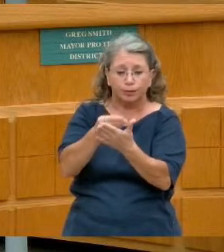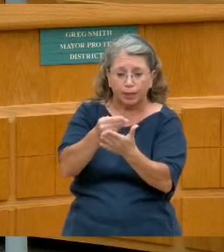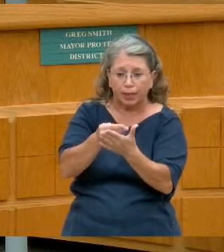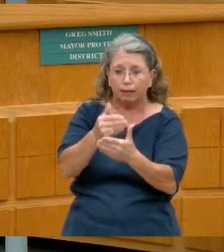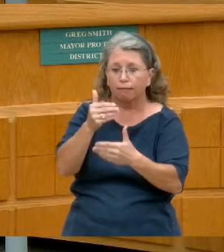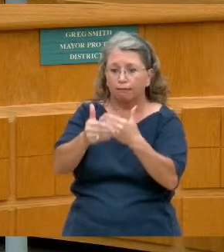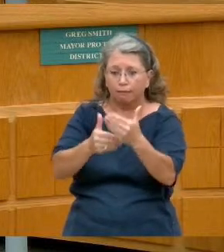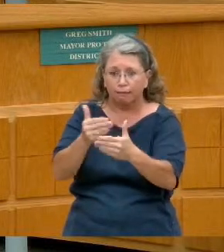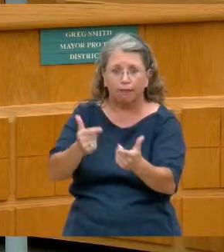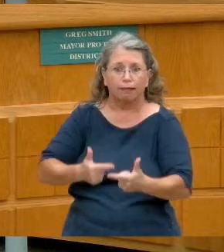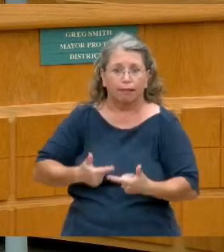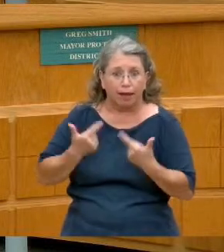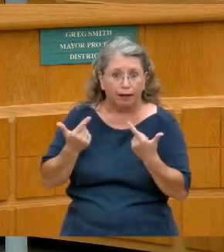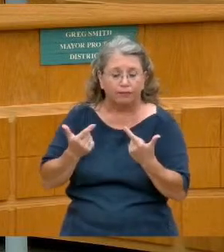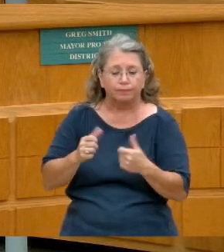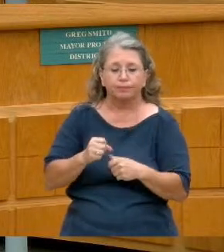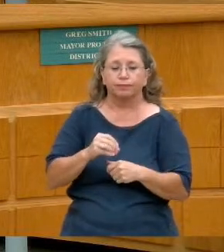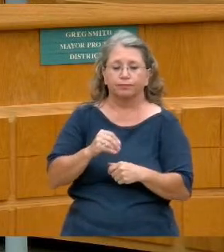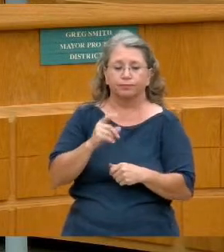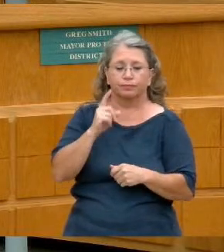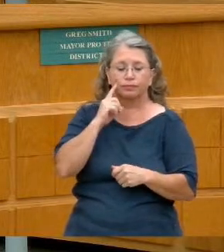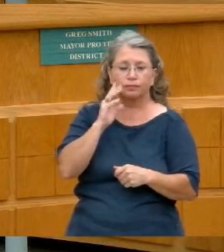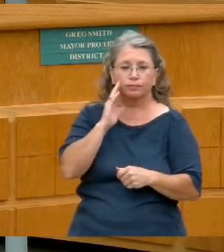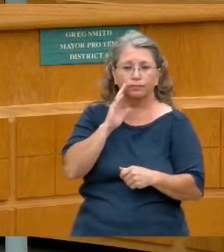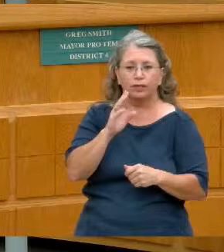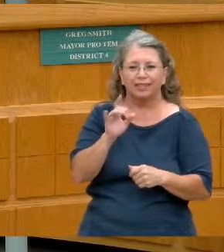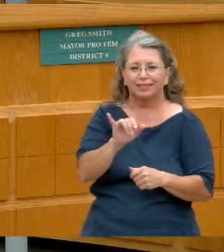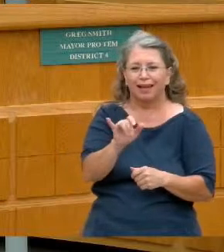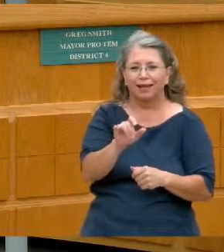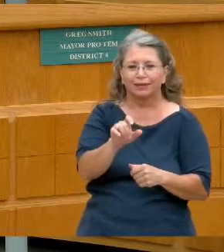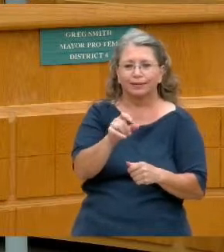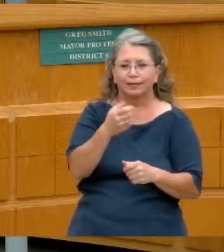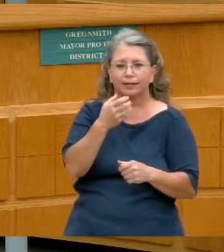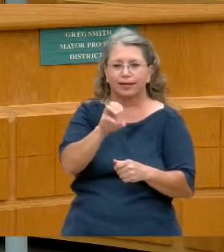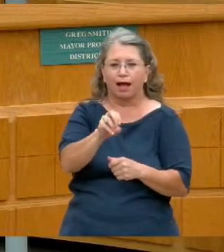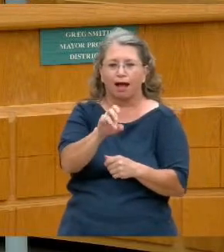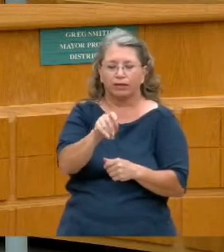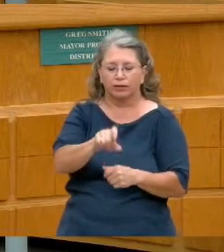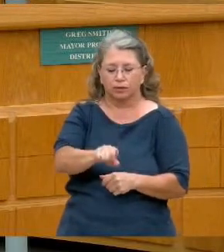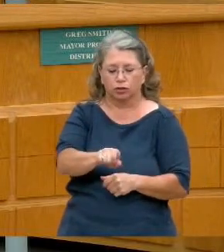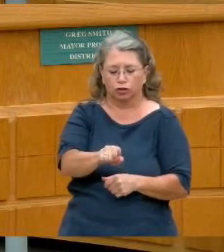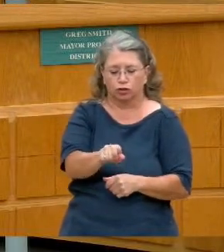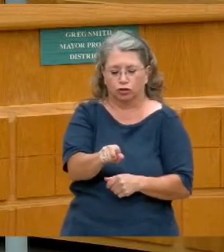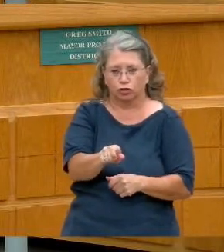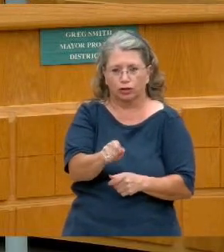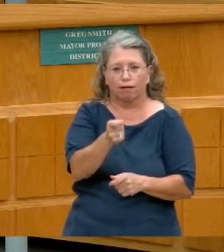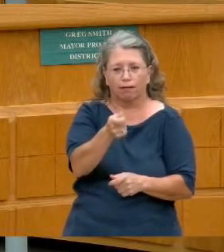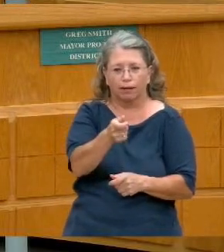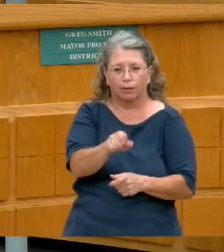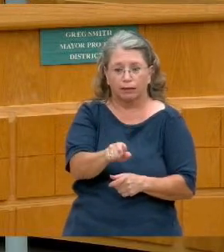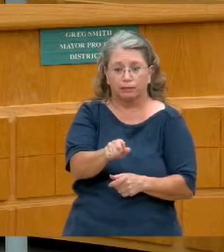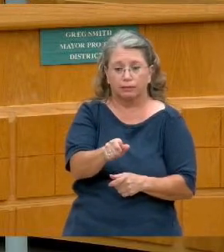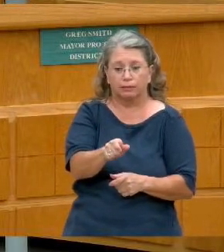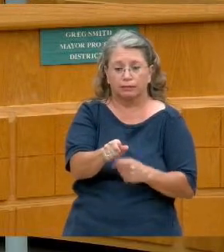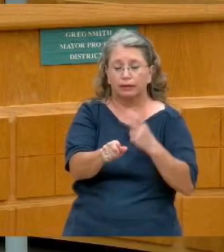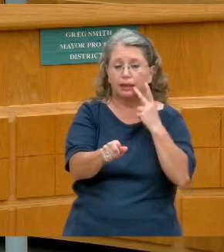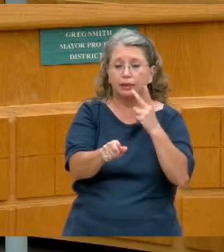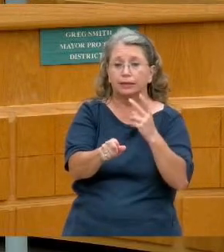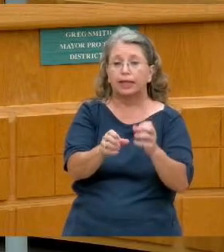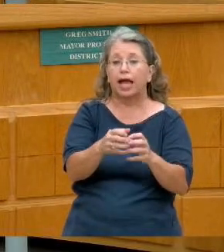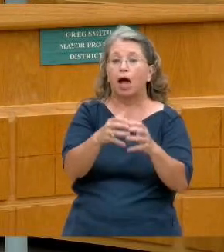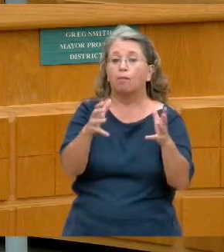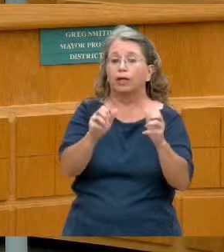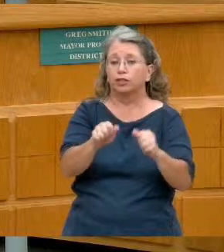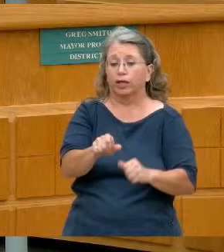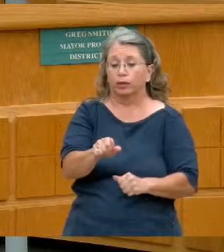the philosophy here is, well, we're going to take that dial and slowly turn it up little by little and see how much can we turn it up before it gets